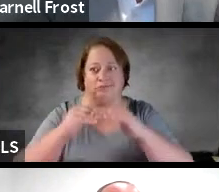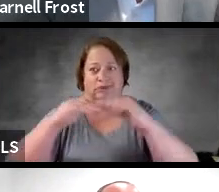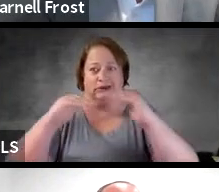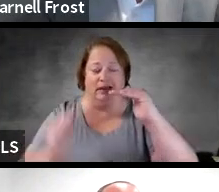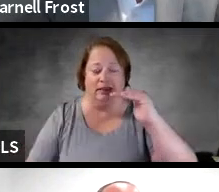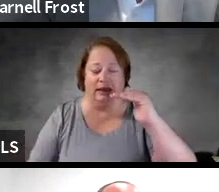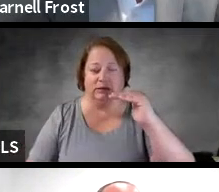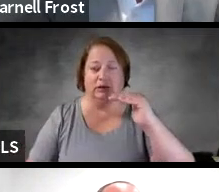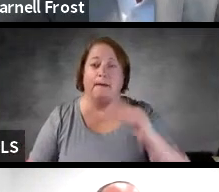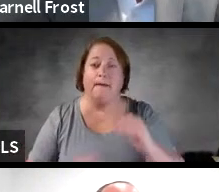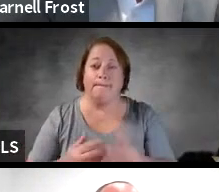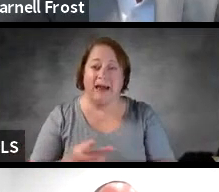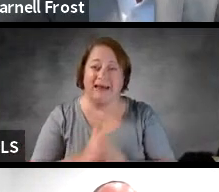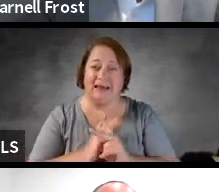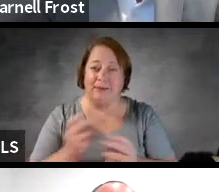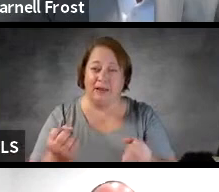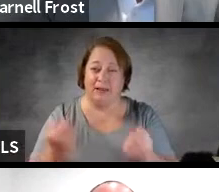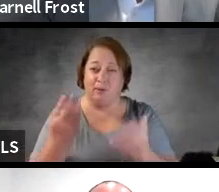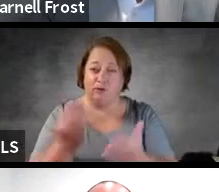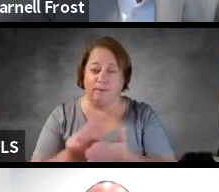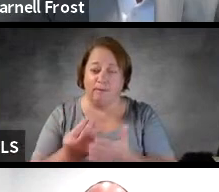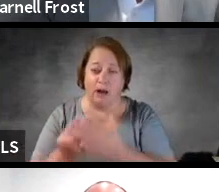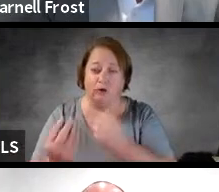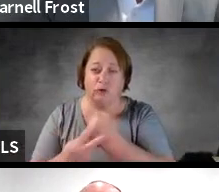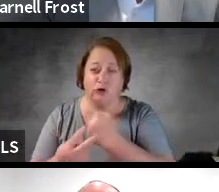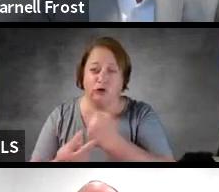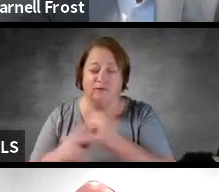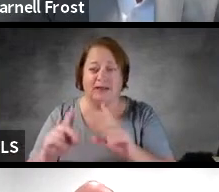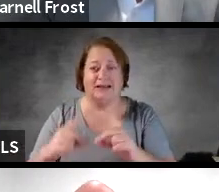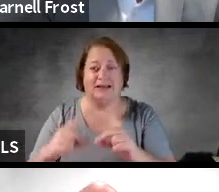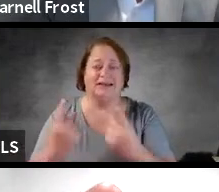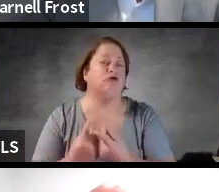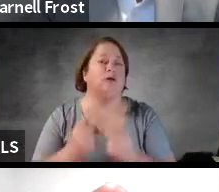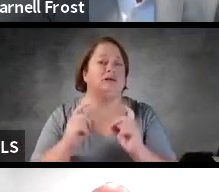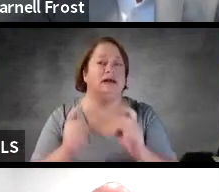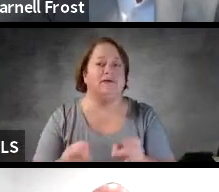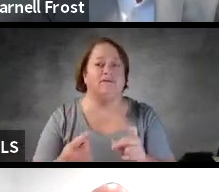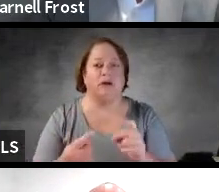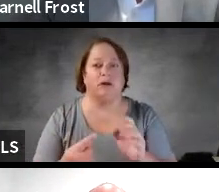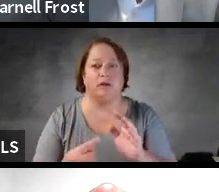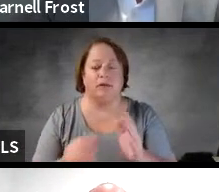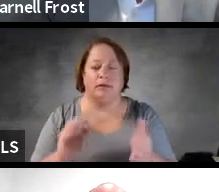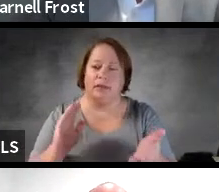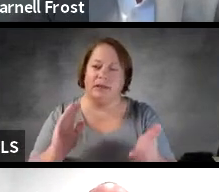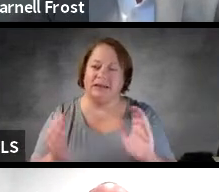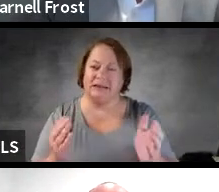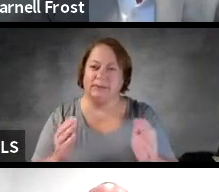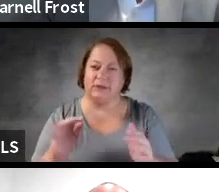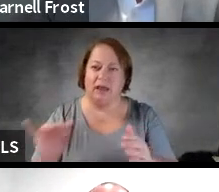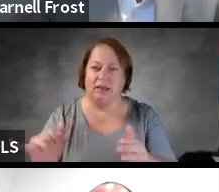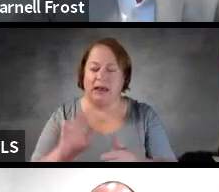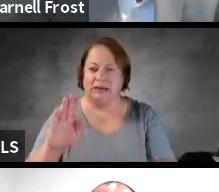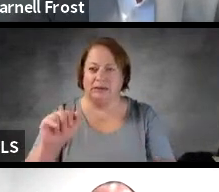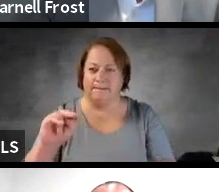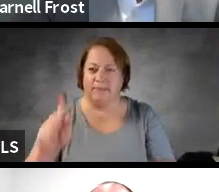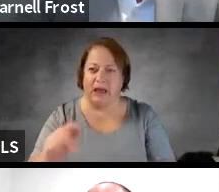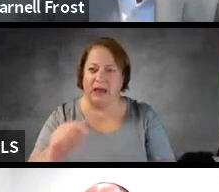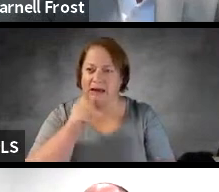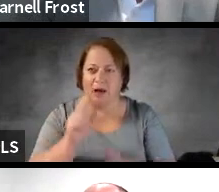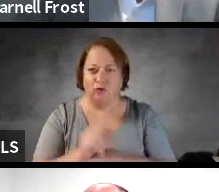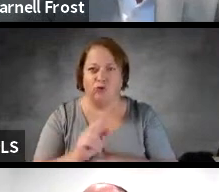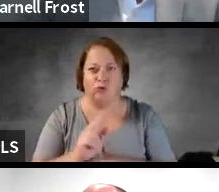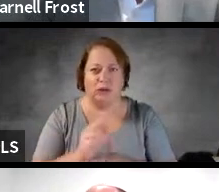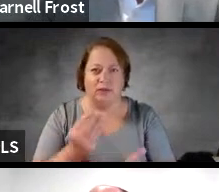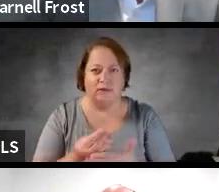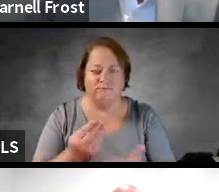By keeping such large chunks of money in reserve, the district is giving the appearance that it is functioning like a bank and not utilizing the